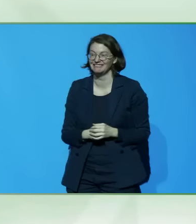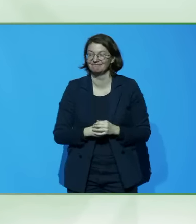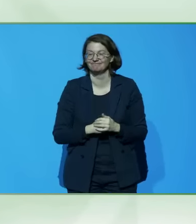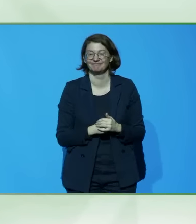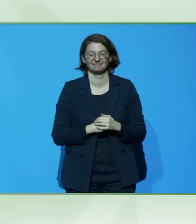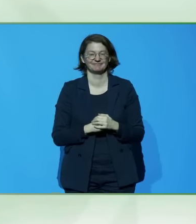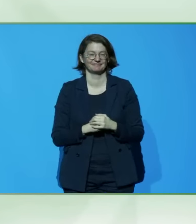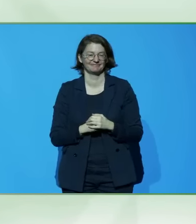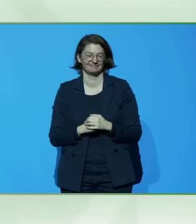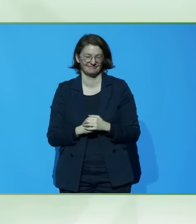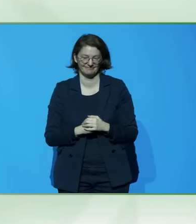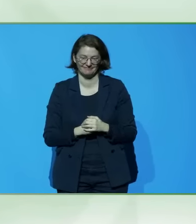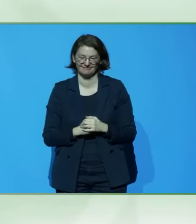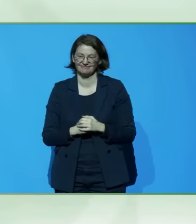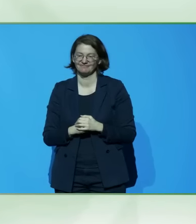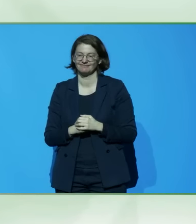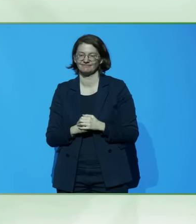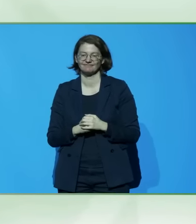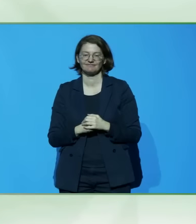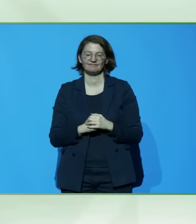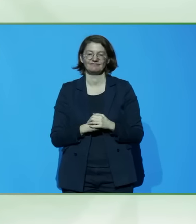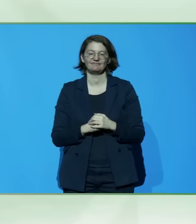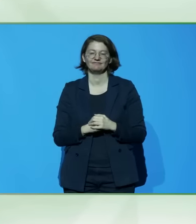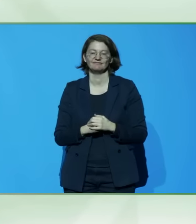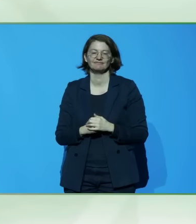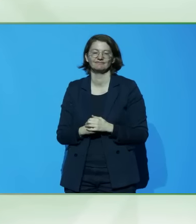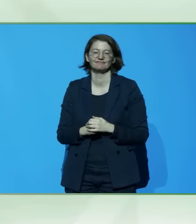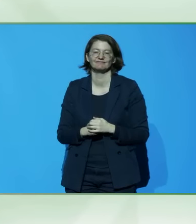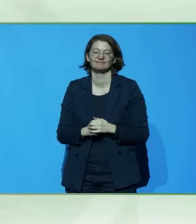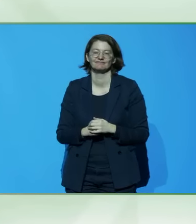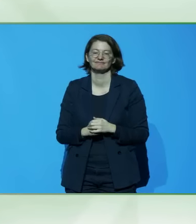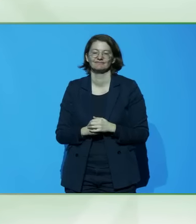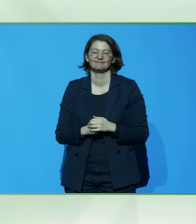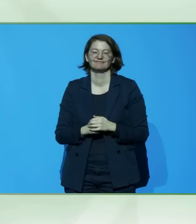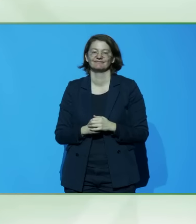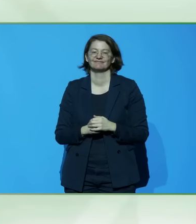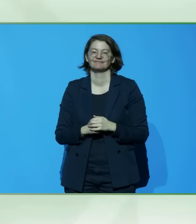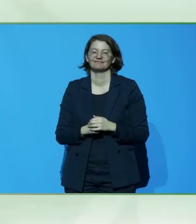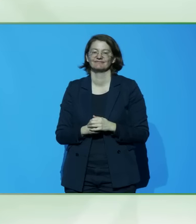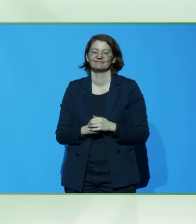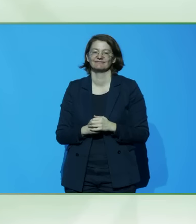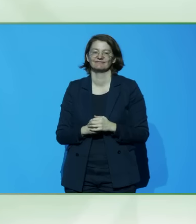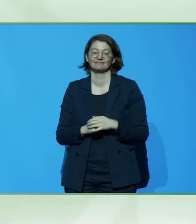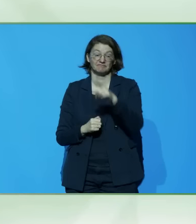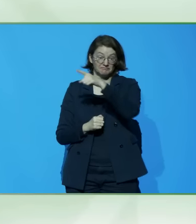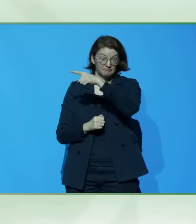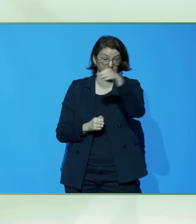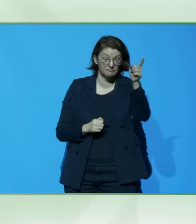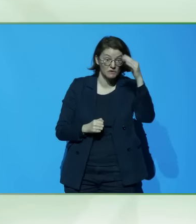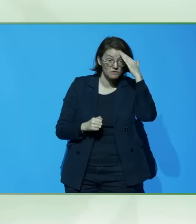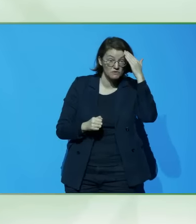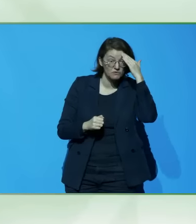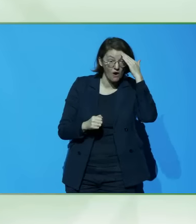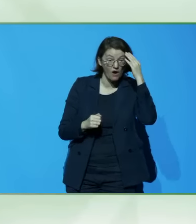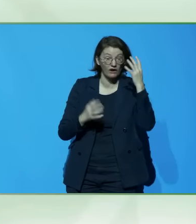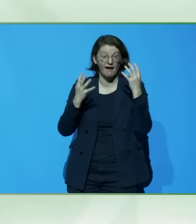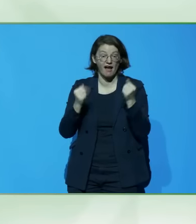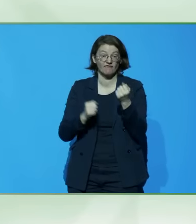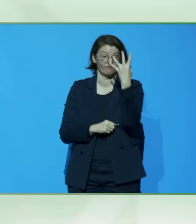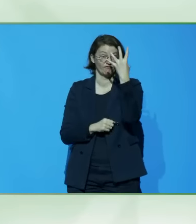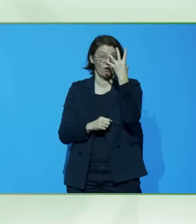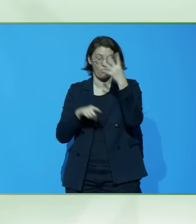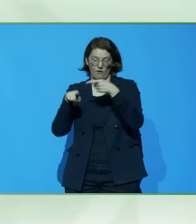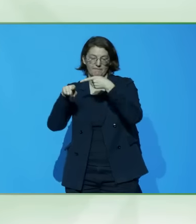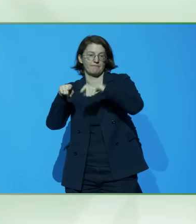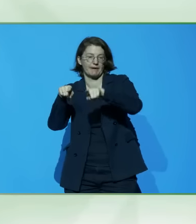For those of you who don't know the drill, 4 parallel events at any given hour. So starting at 11 a.m., we will have a keynote in